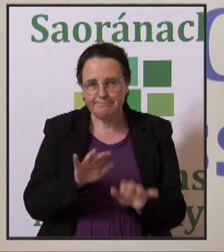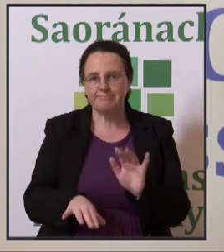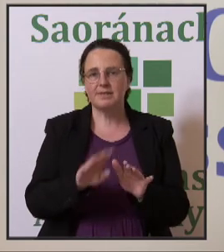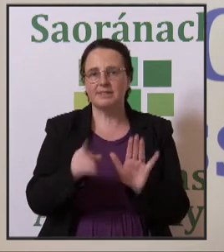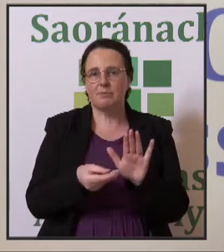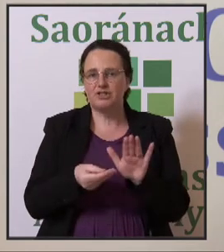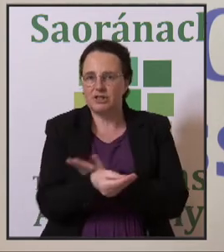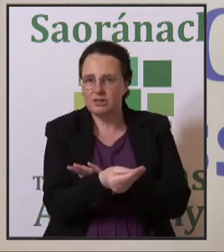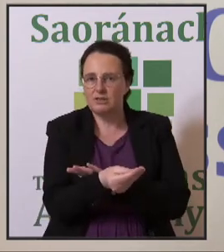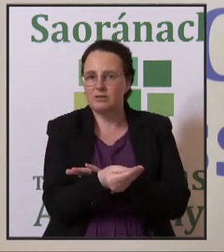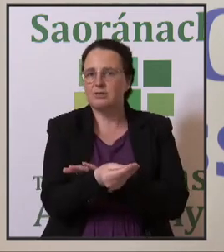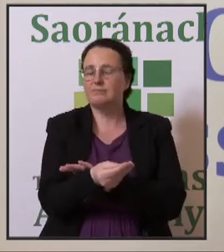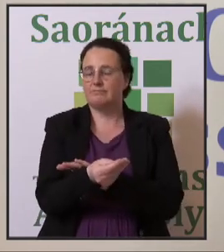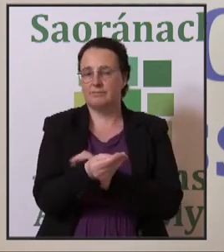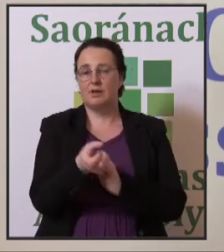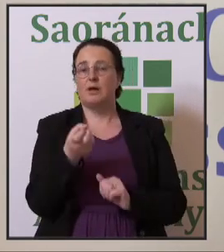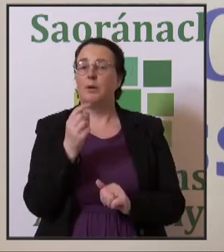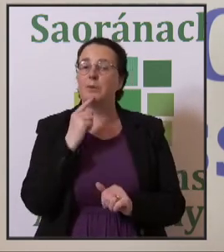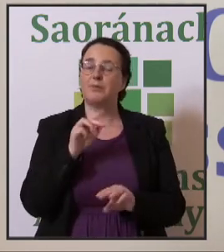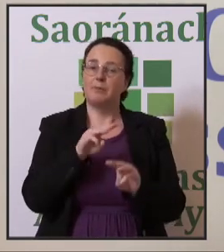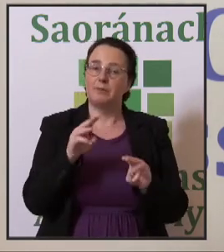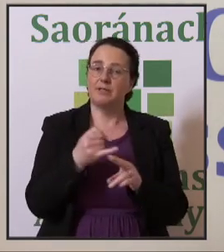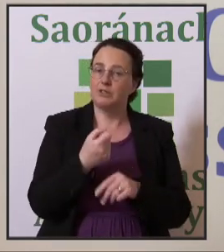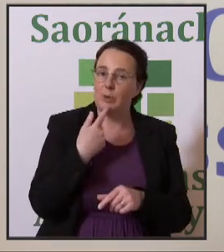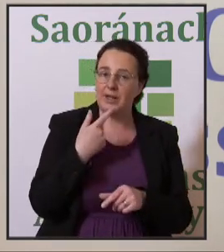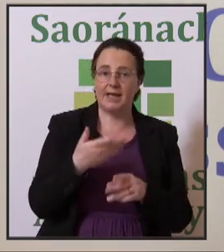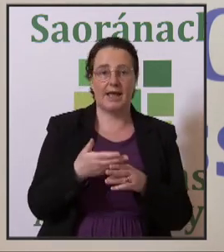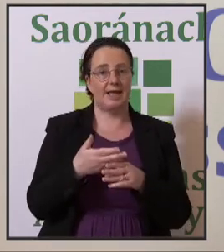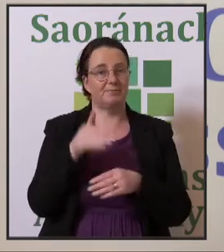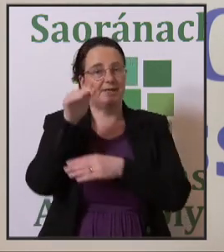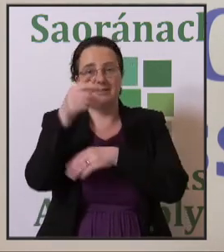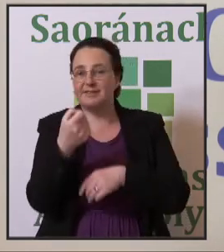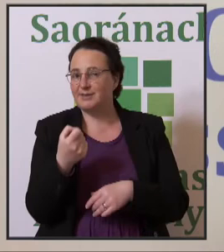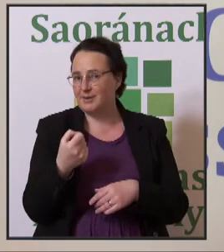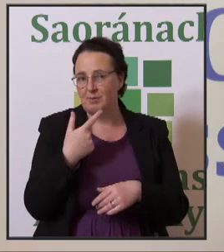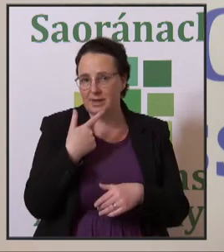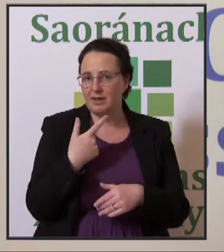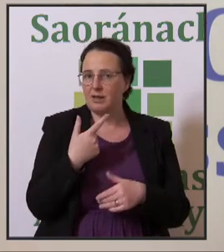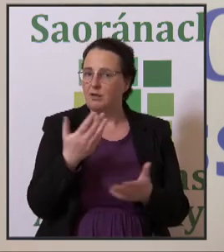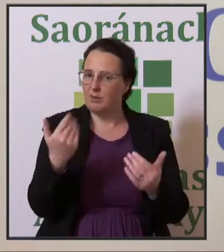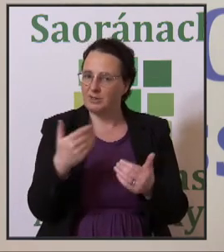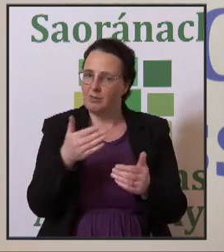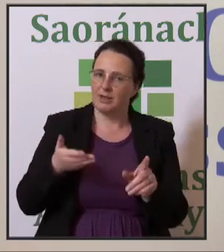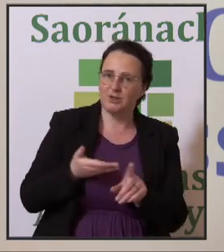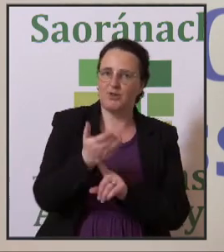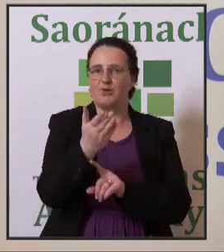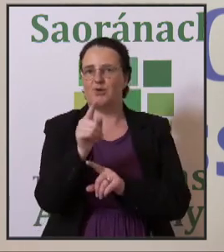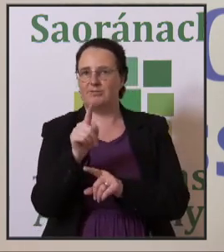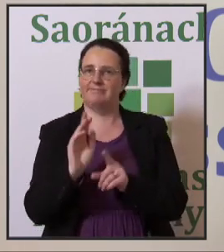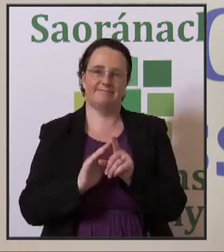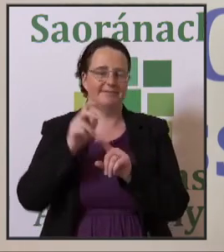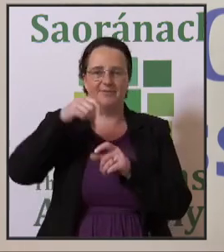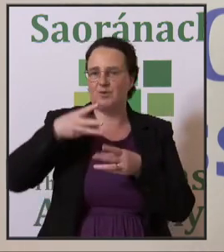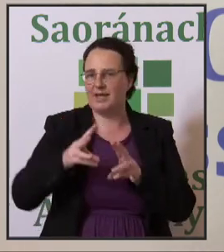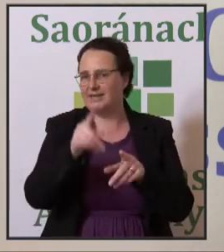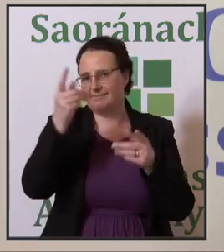come to us through the front door. But the people of Dublin and beyond are welcome to come to the back door, through the windows, through the skylights, and